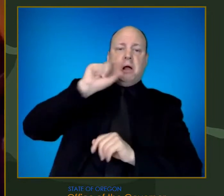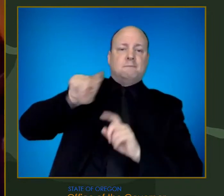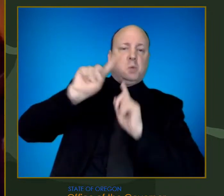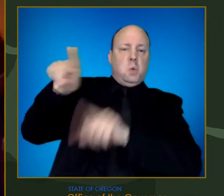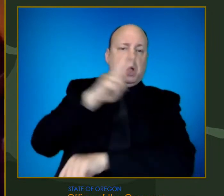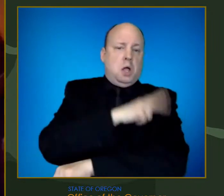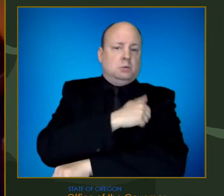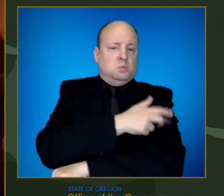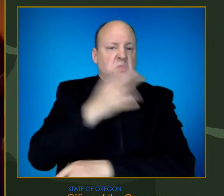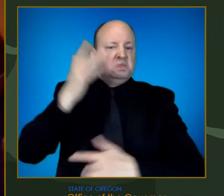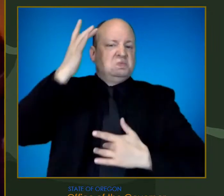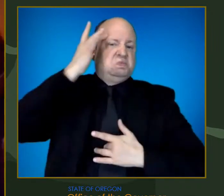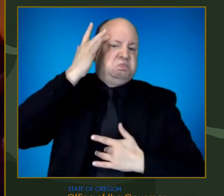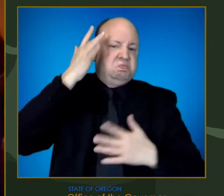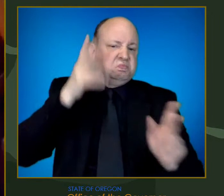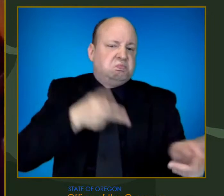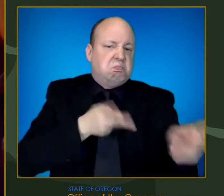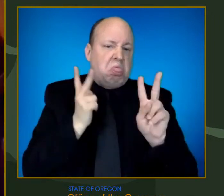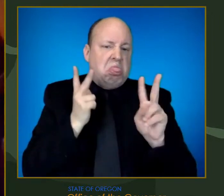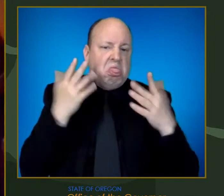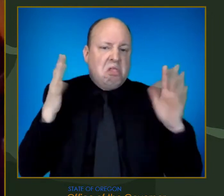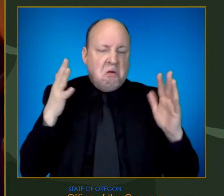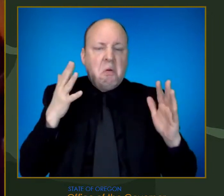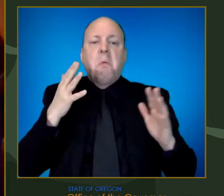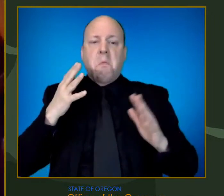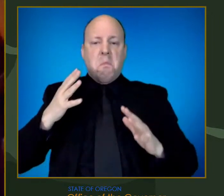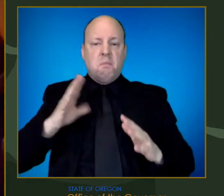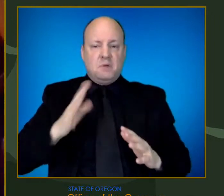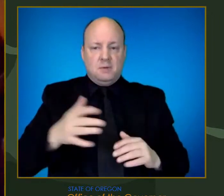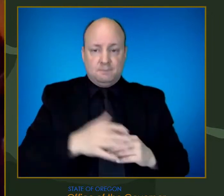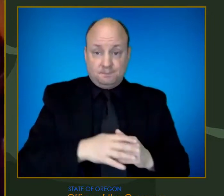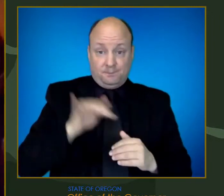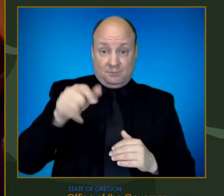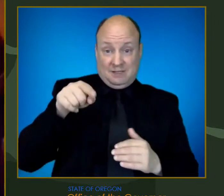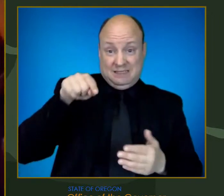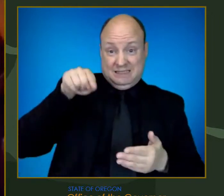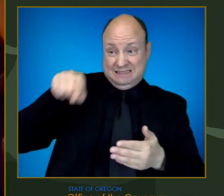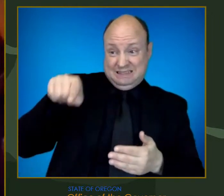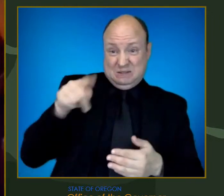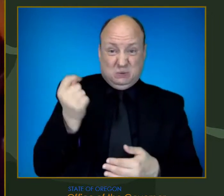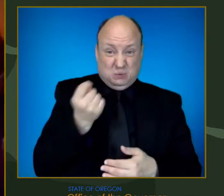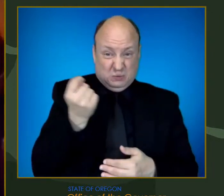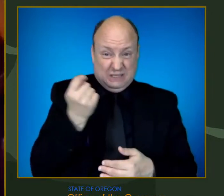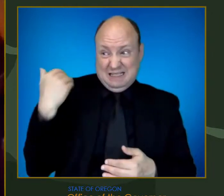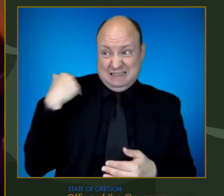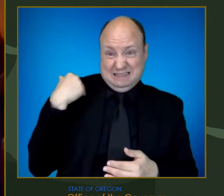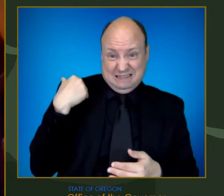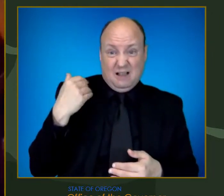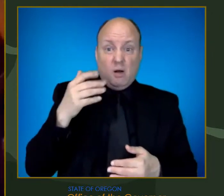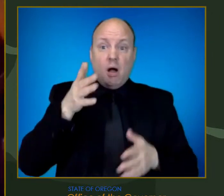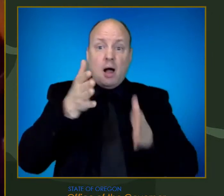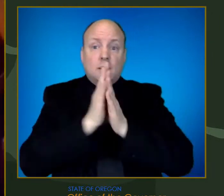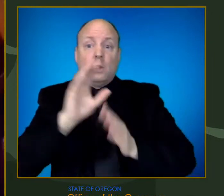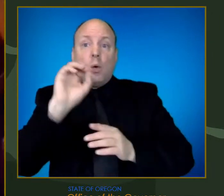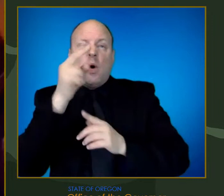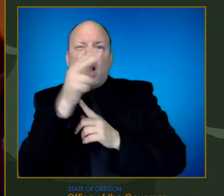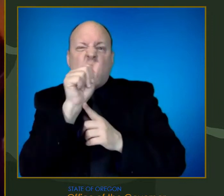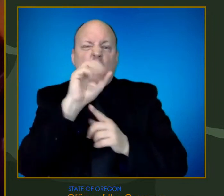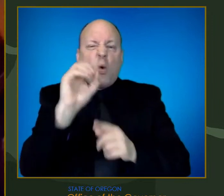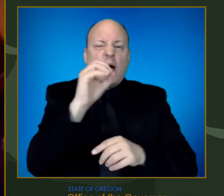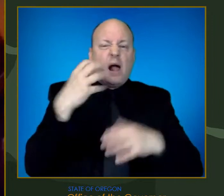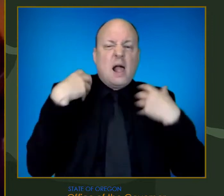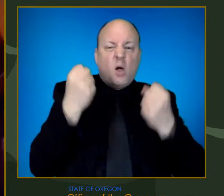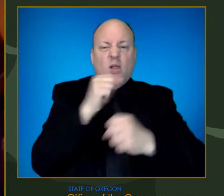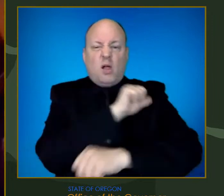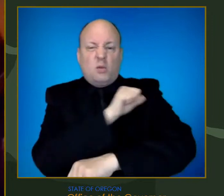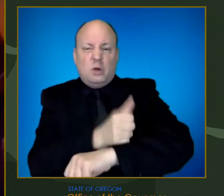Johnson vaccine. On Tuesday, OHA asked all the state's vaccine providers to immediately pause administering the vaccine following